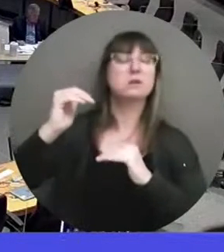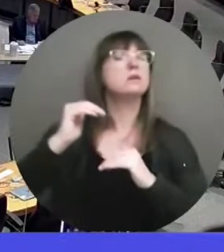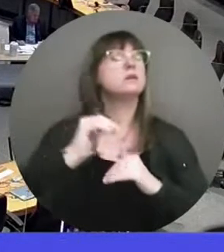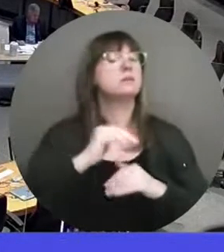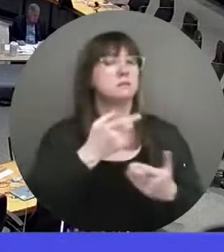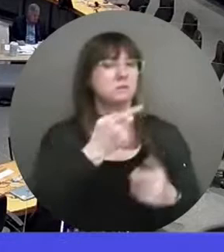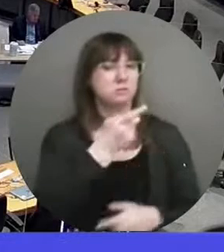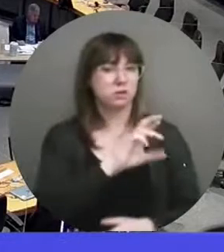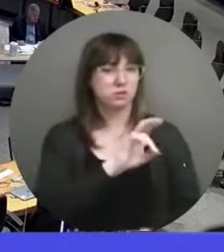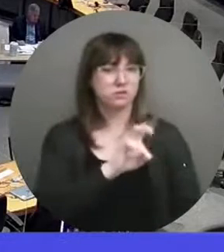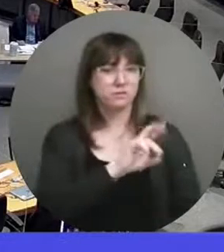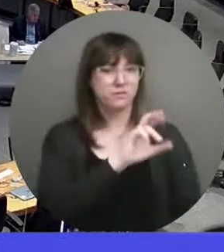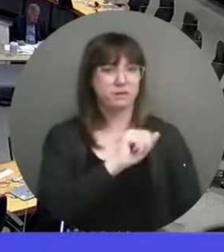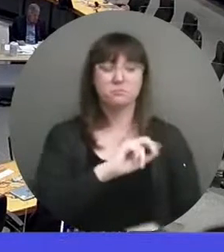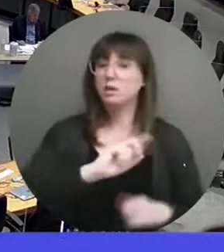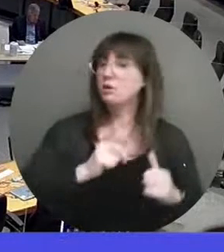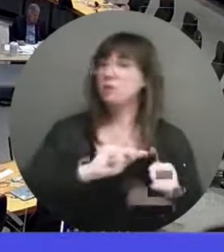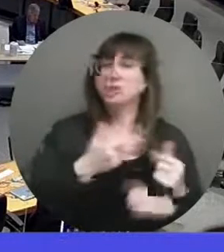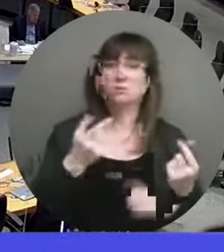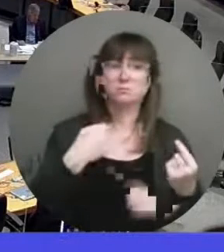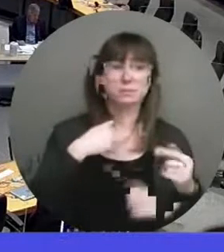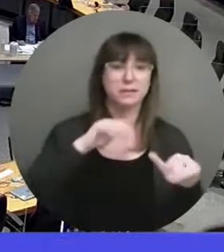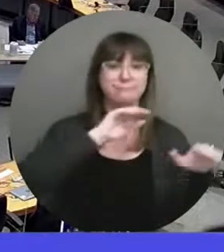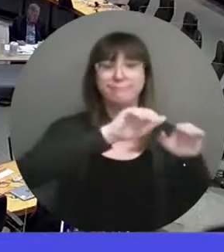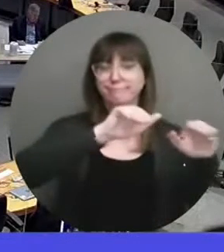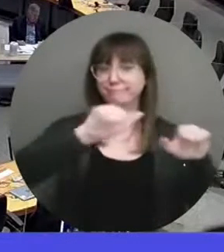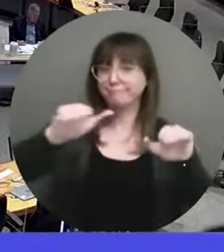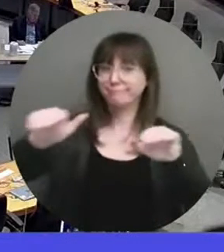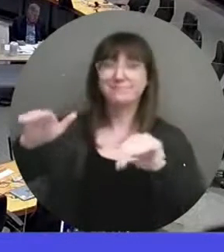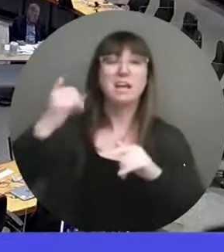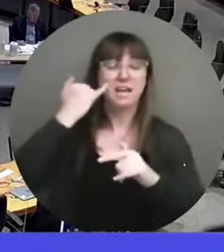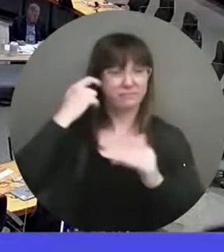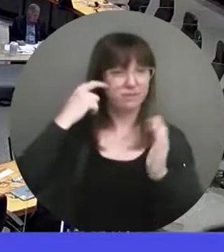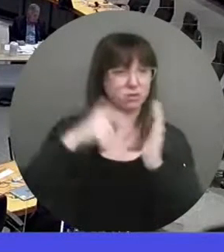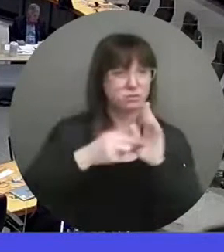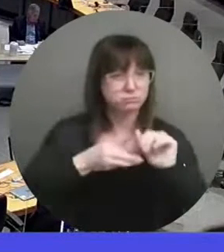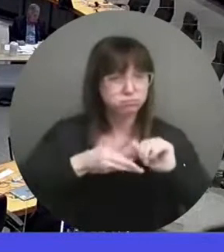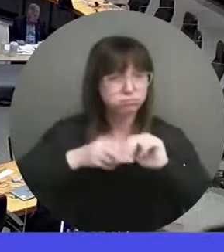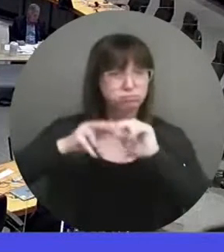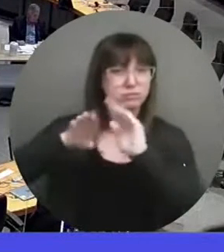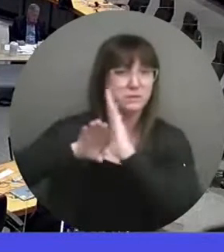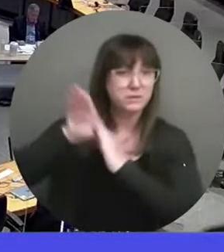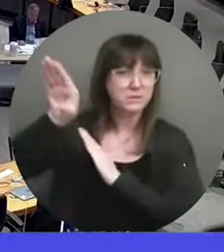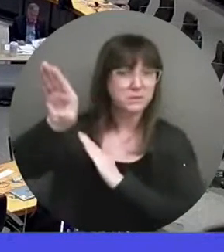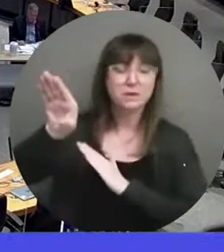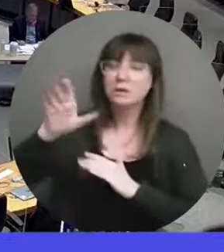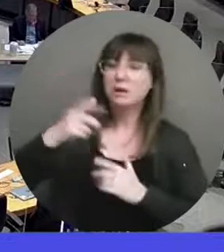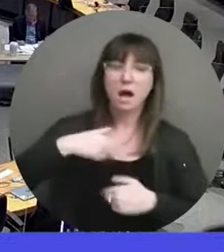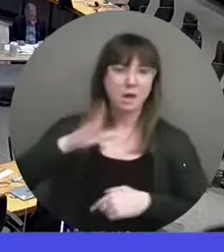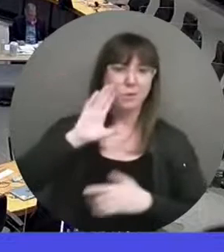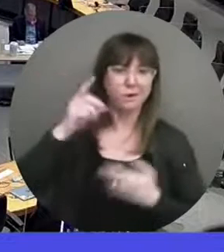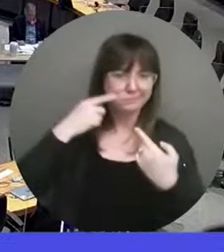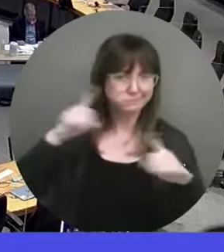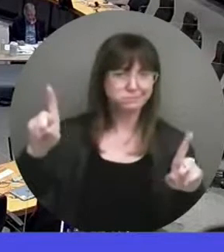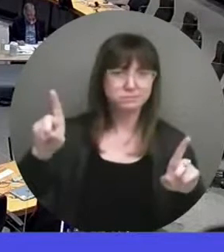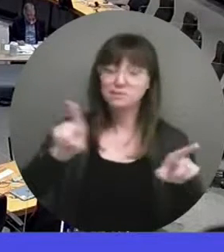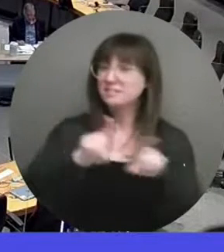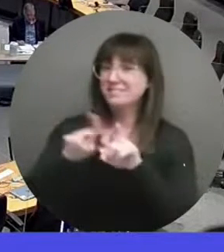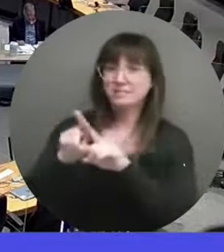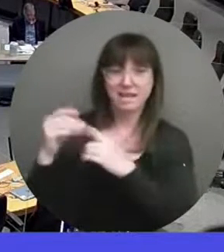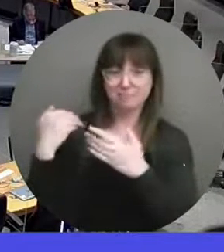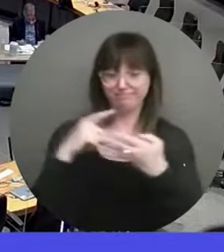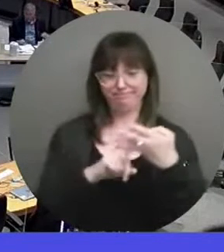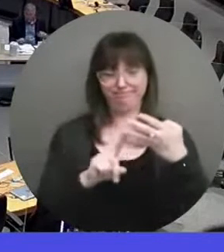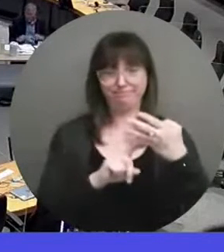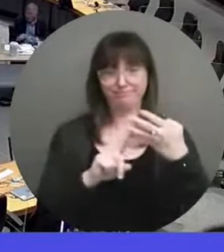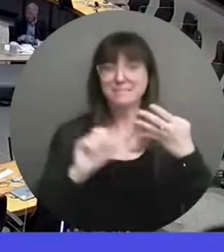inform the people of Ottawa if we're heading in the wrong direction, like I did at the end of September and